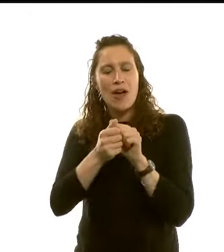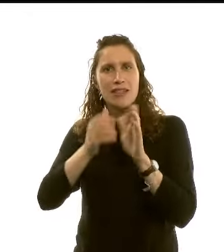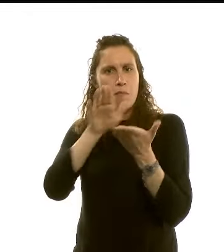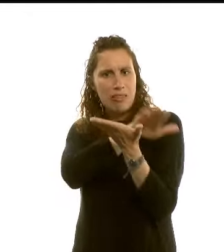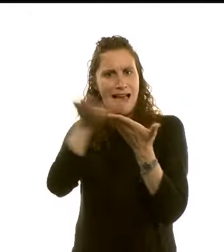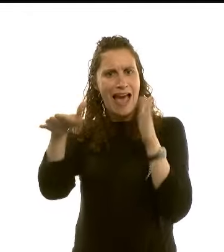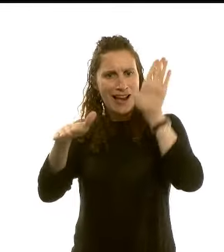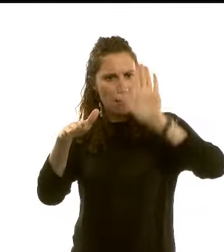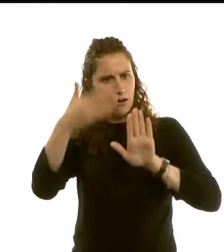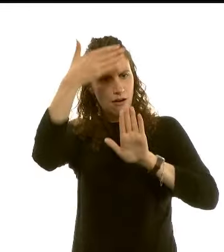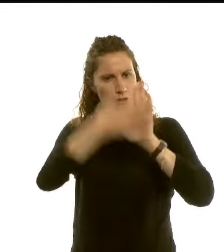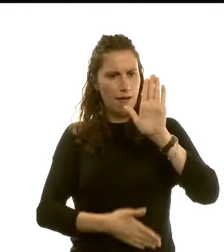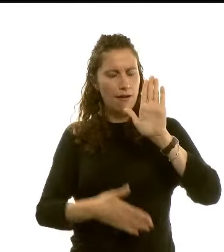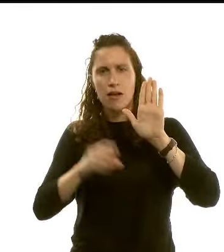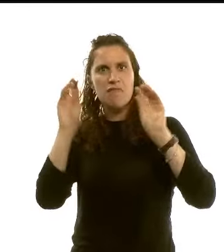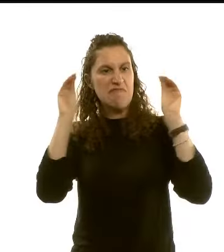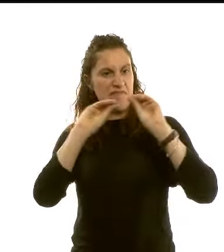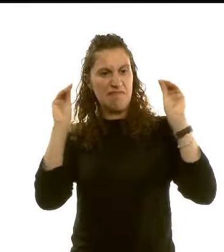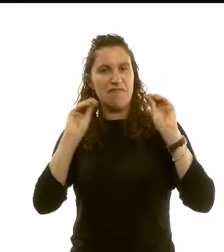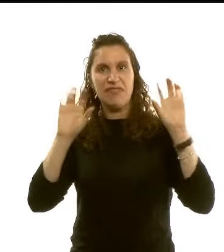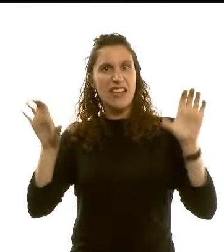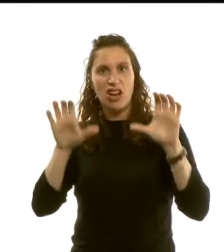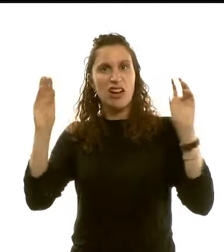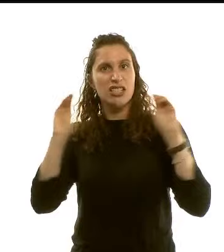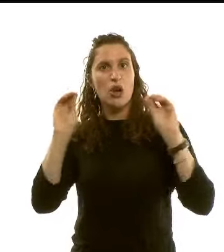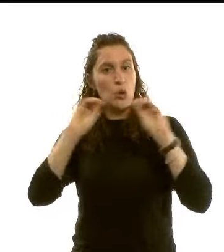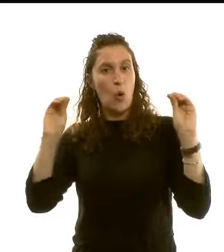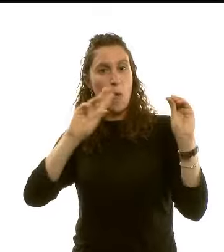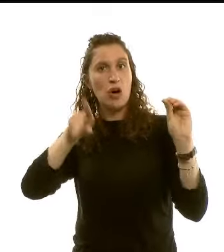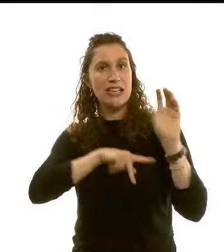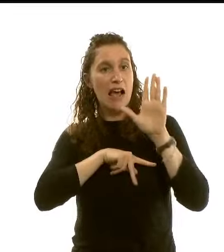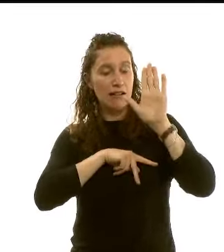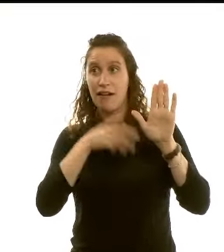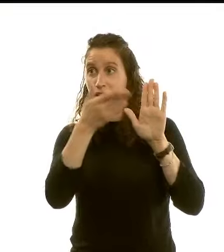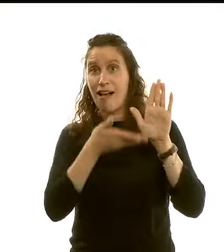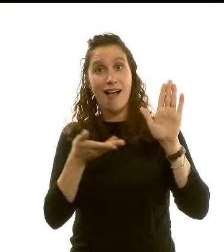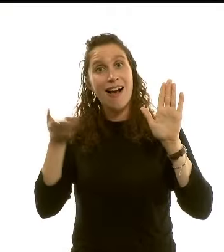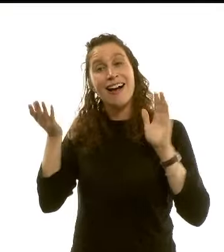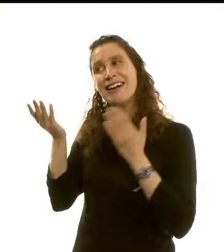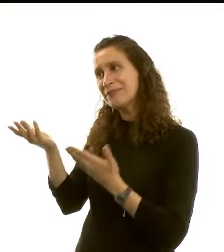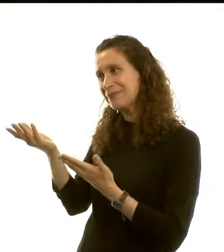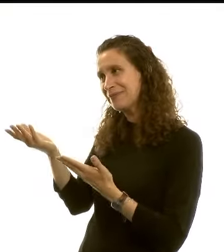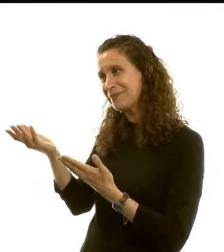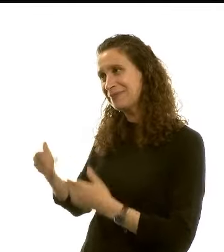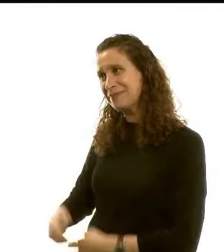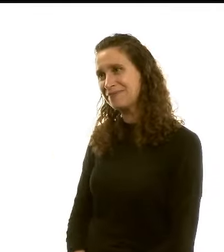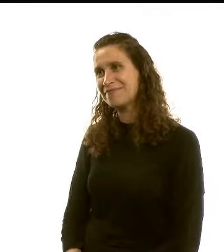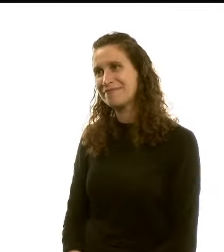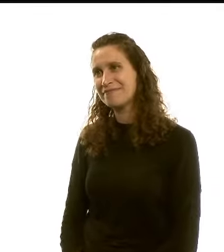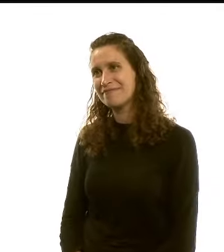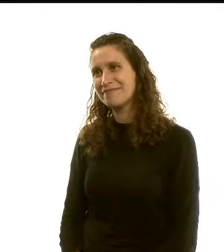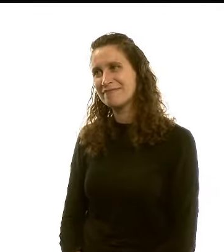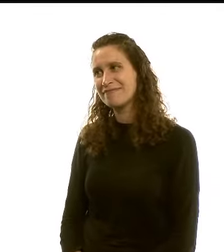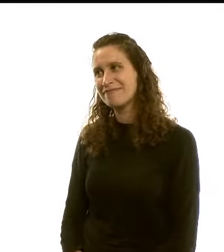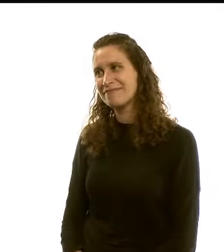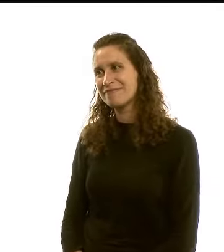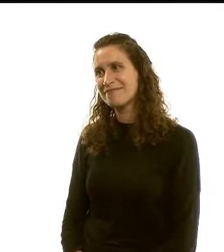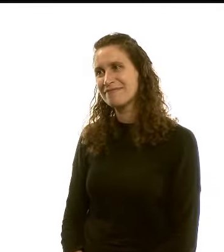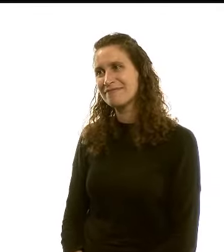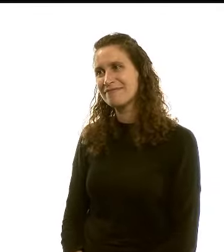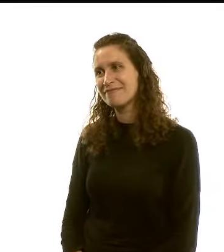with no accessories, no decorations, no personality. Something like this? Well, exactly something